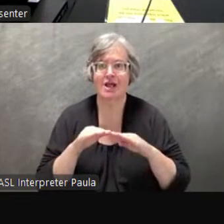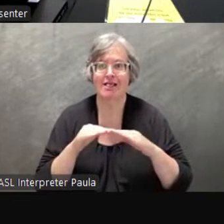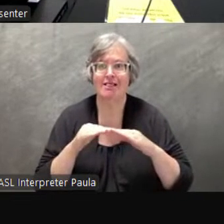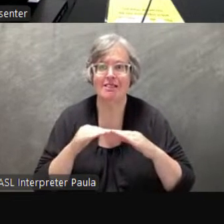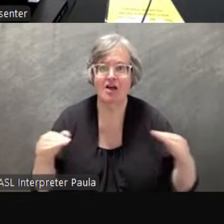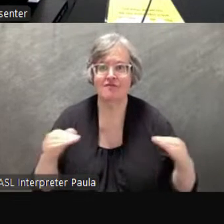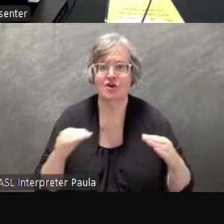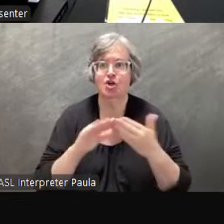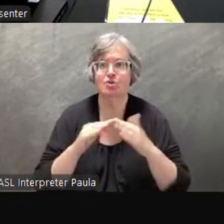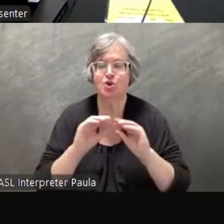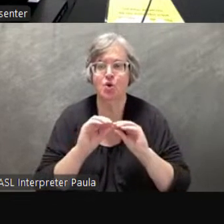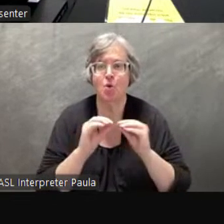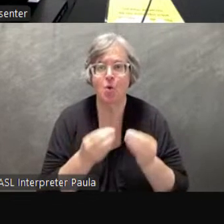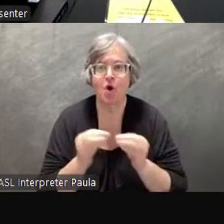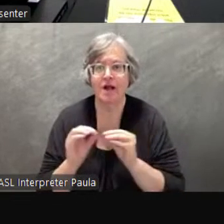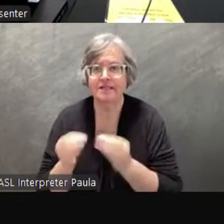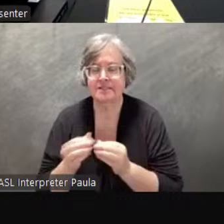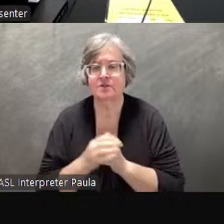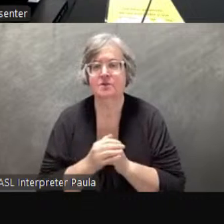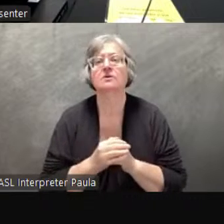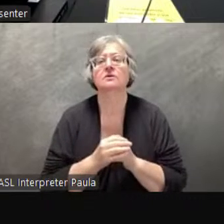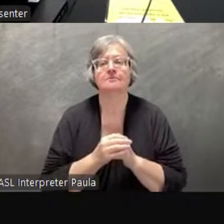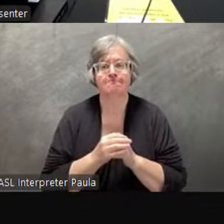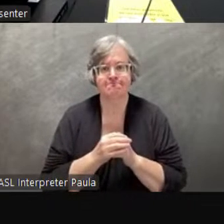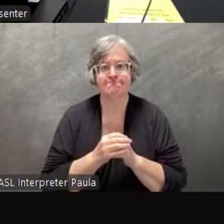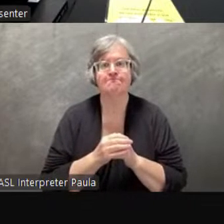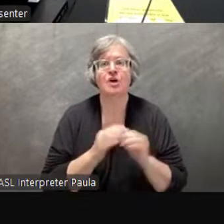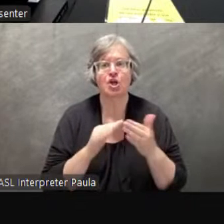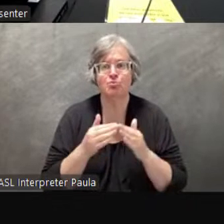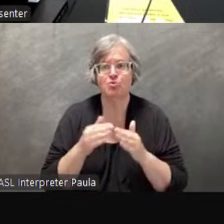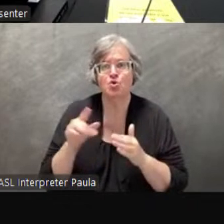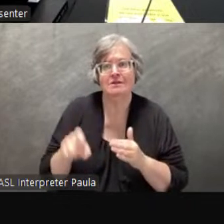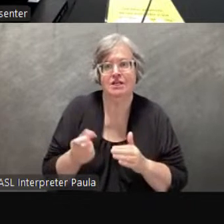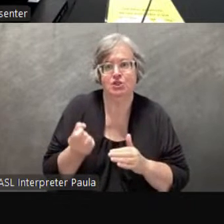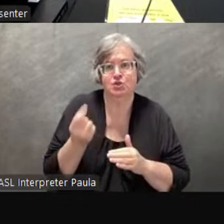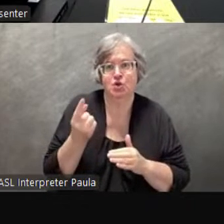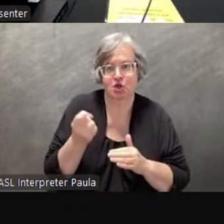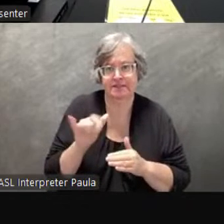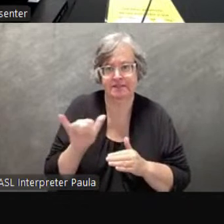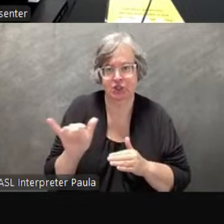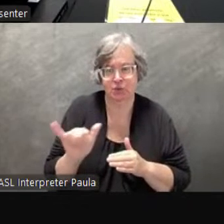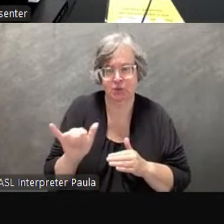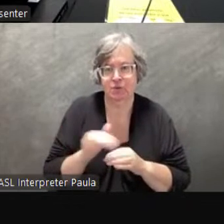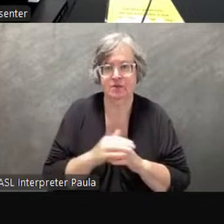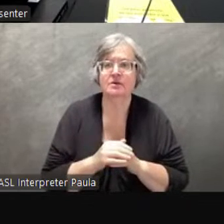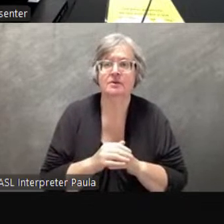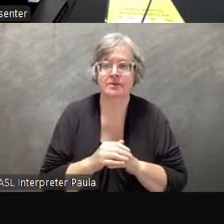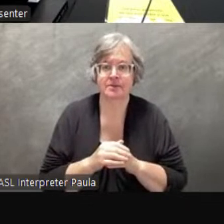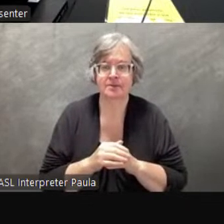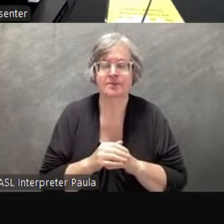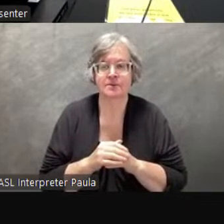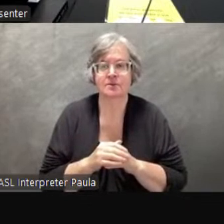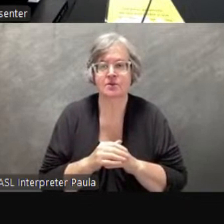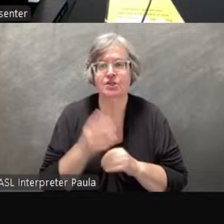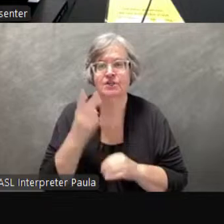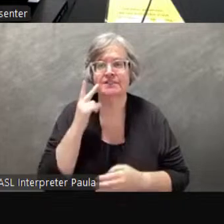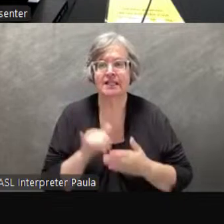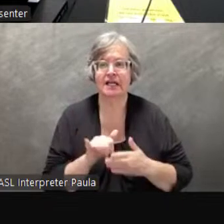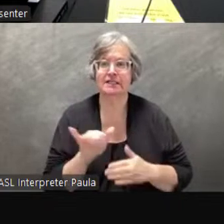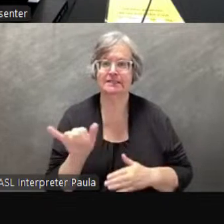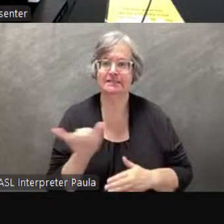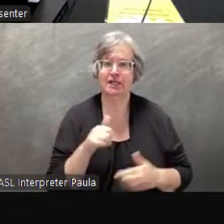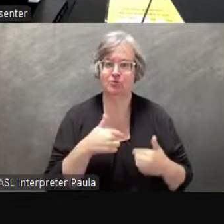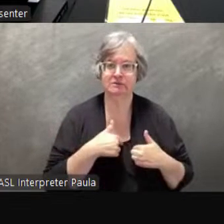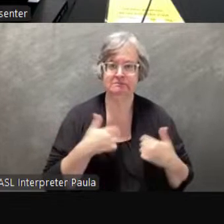Community organizations, they need to understand this as well and see this as I have seen